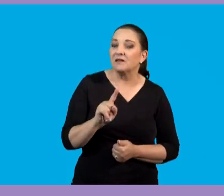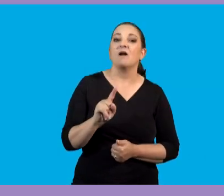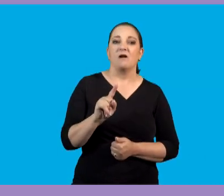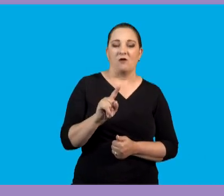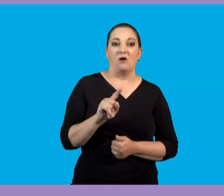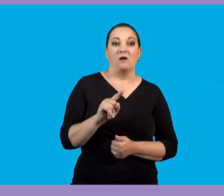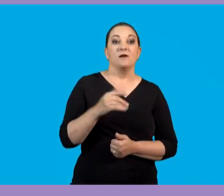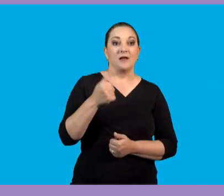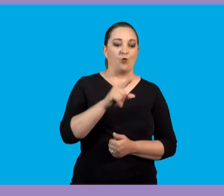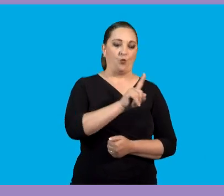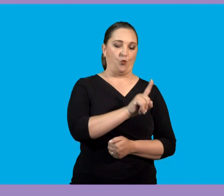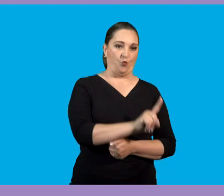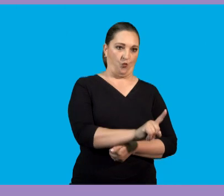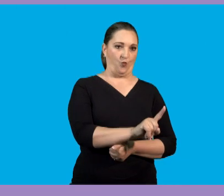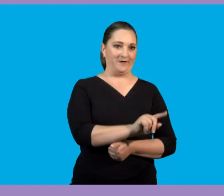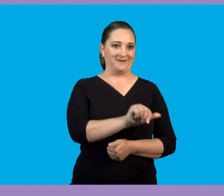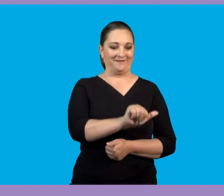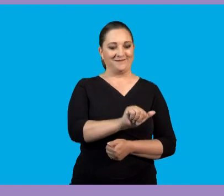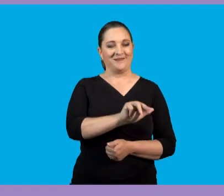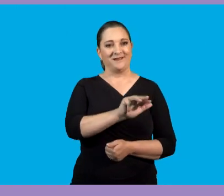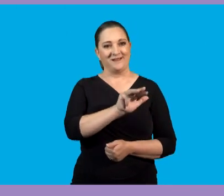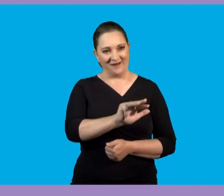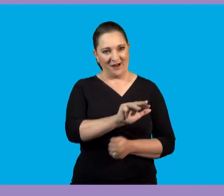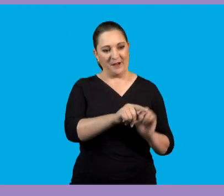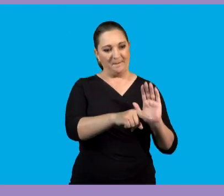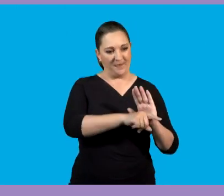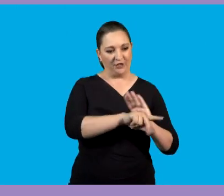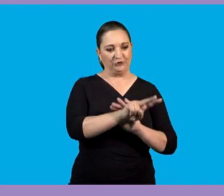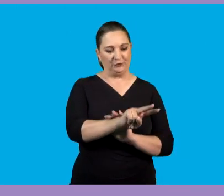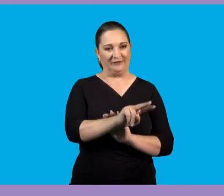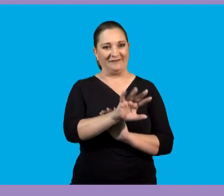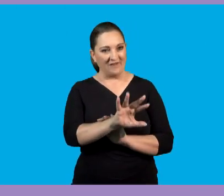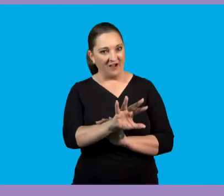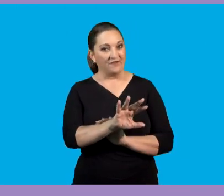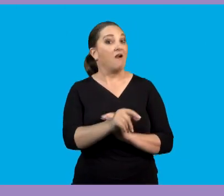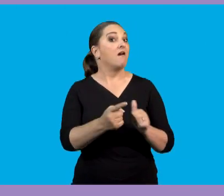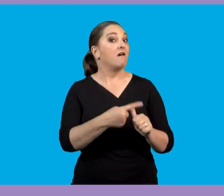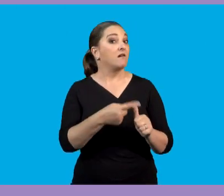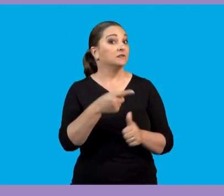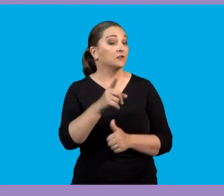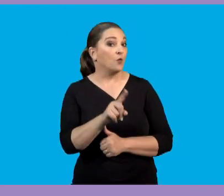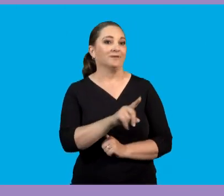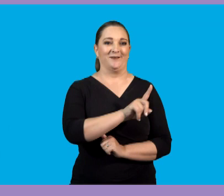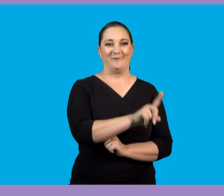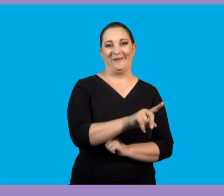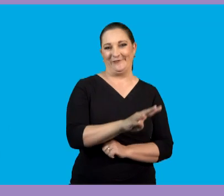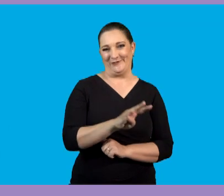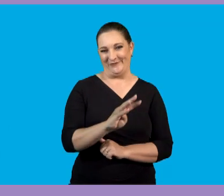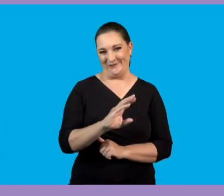That's 169 centimeters squared minus 25 centimeters squared will leave us with